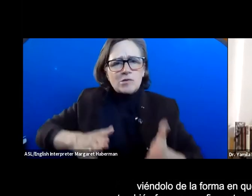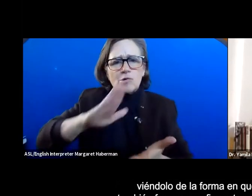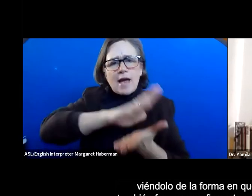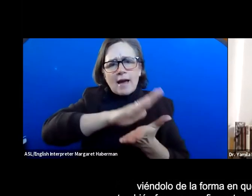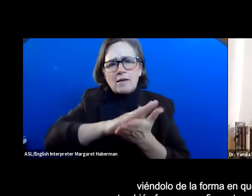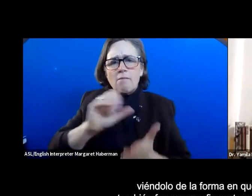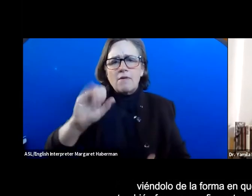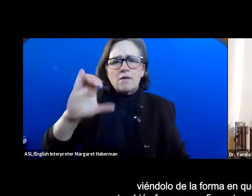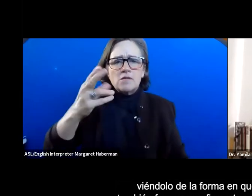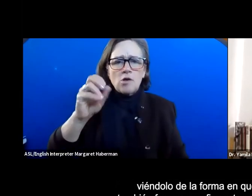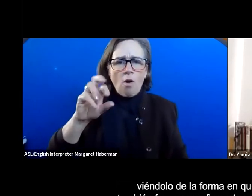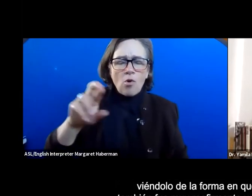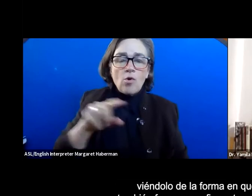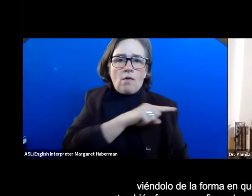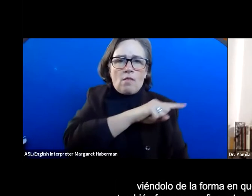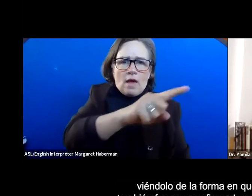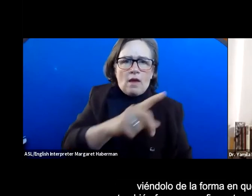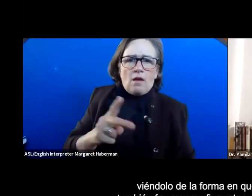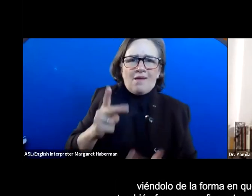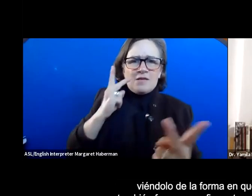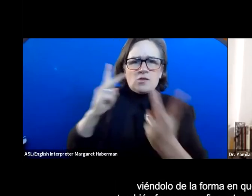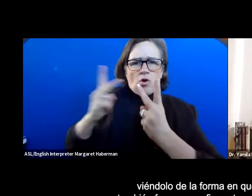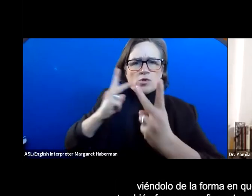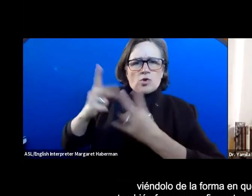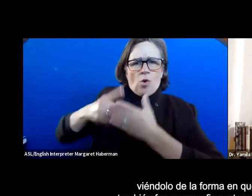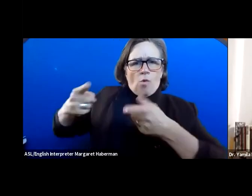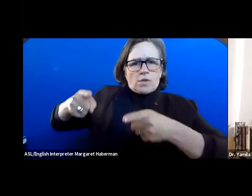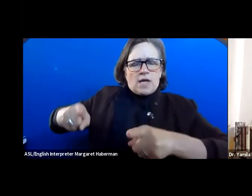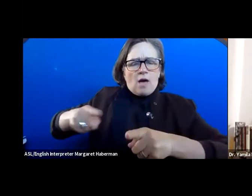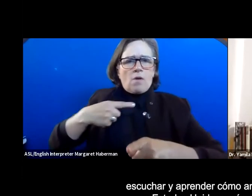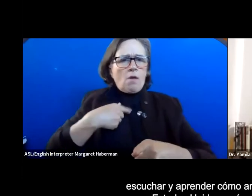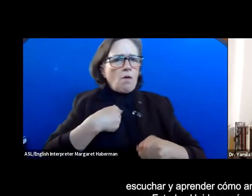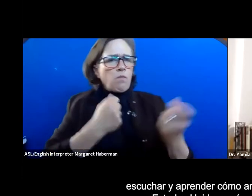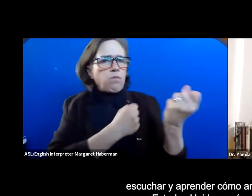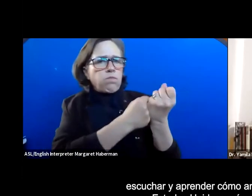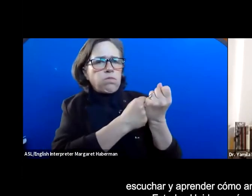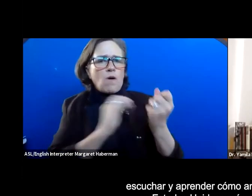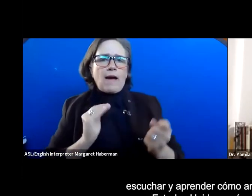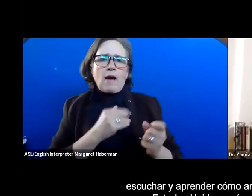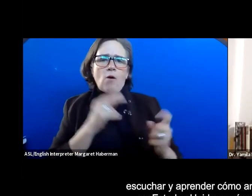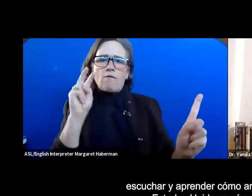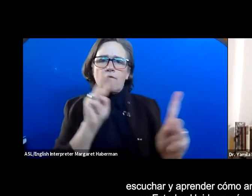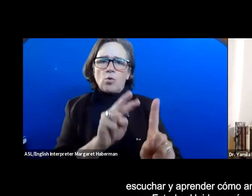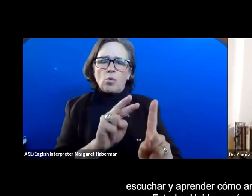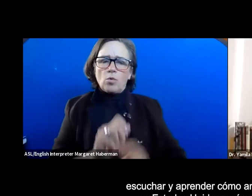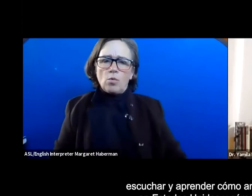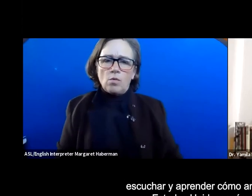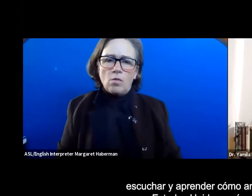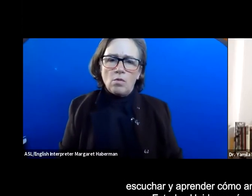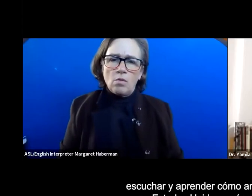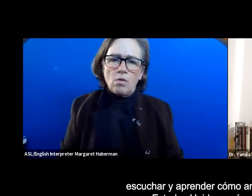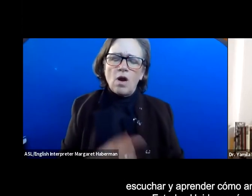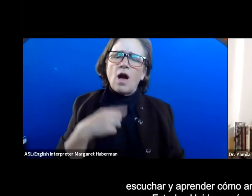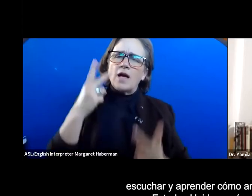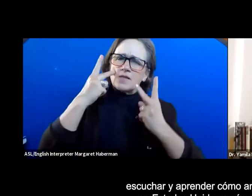it was also very reaffirming and confirming for me. Hearing and learning how they analyze